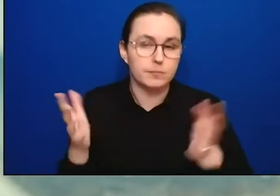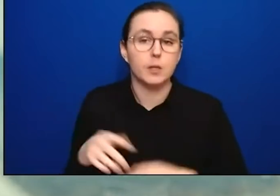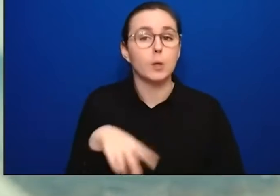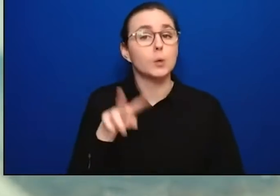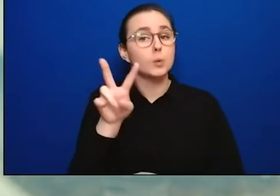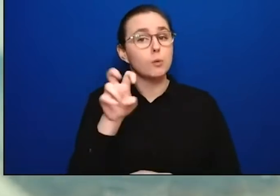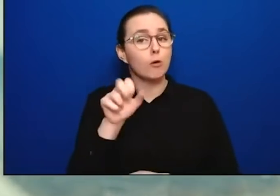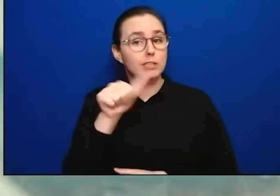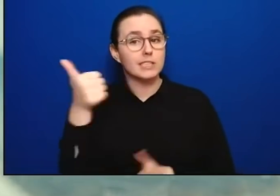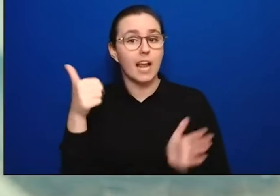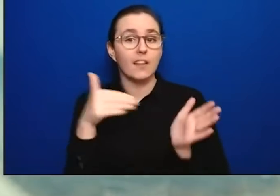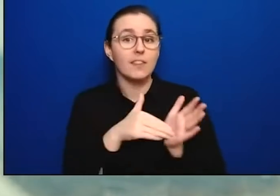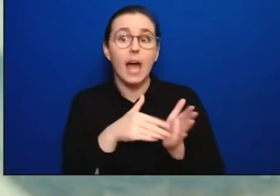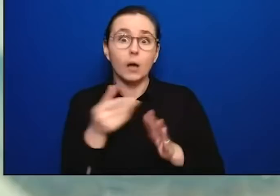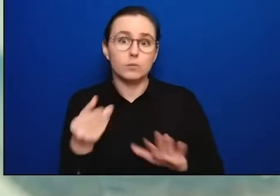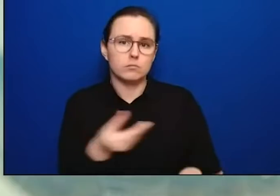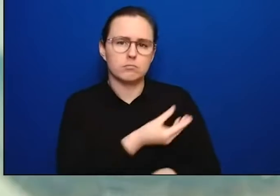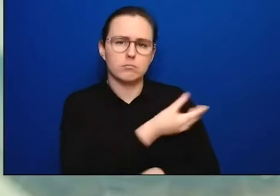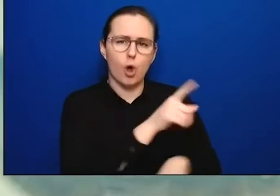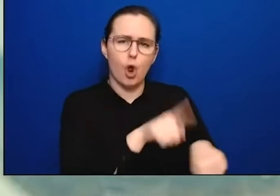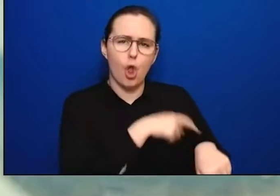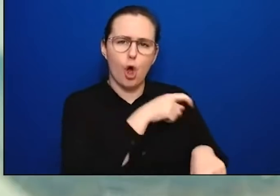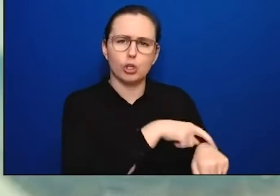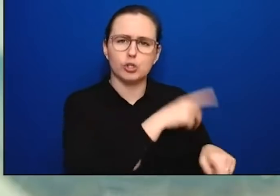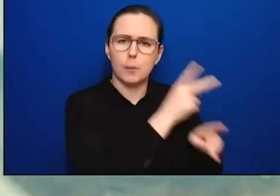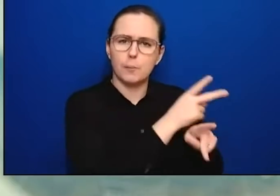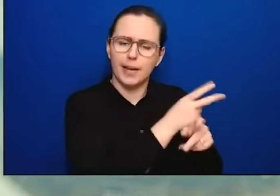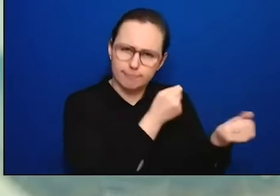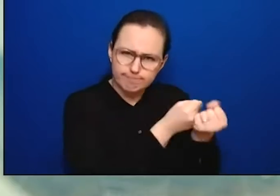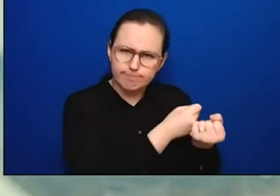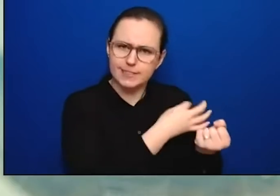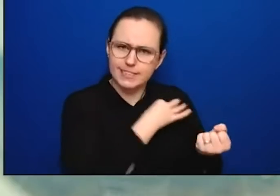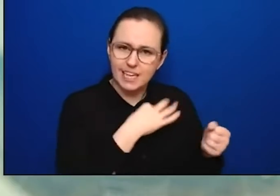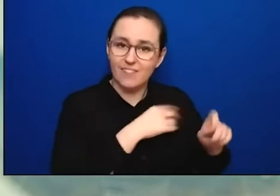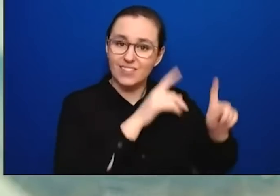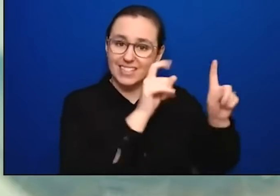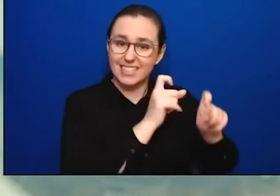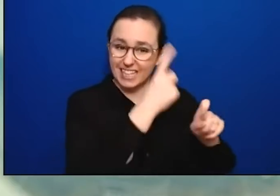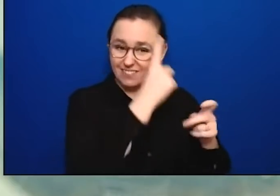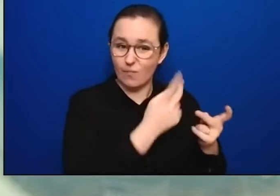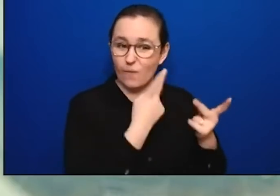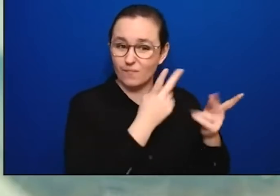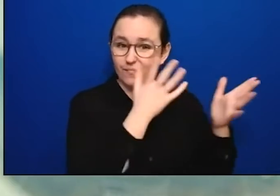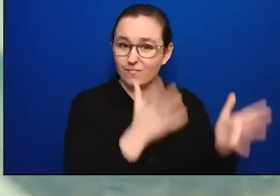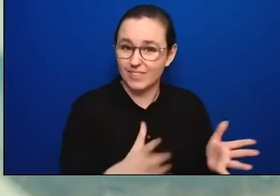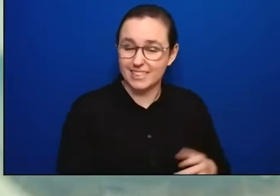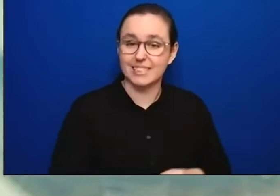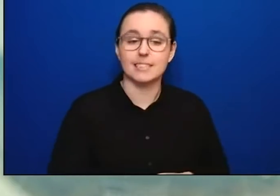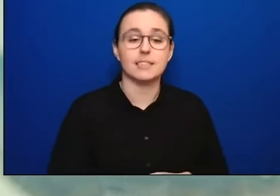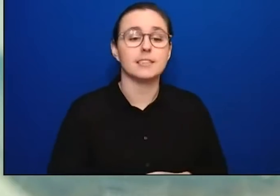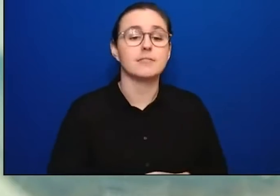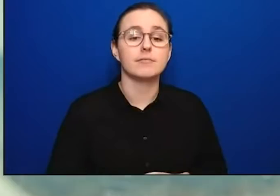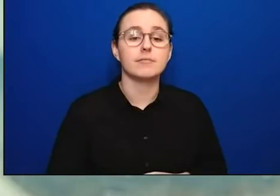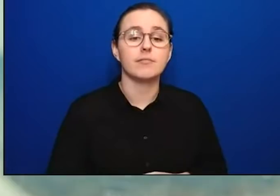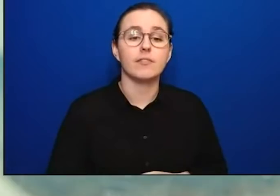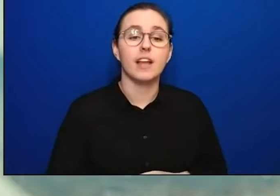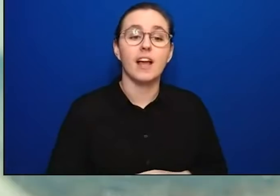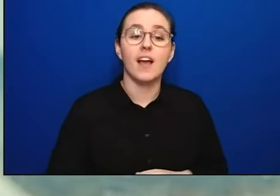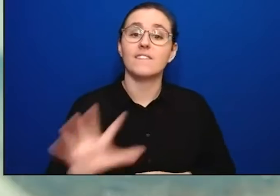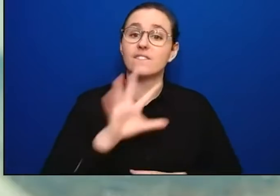departments, 210,000 to long-term care to replenish and continue to support symptomatic staff and to test